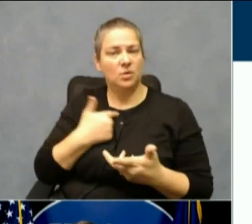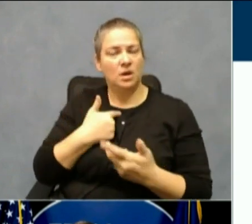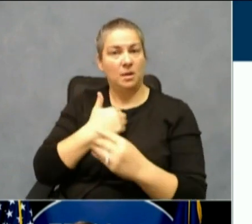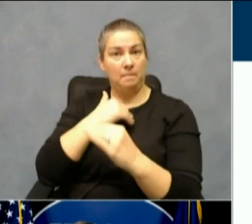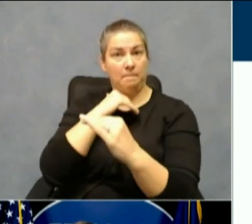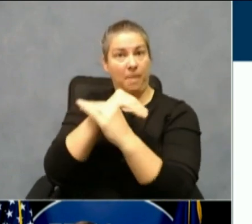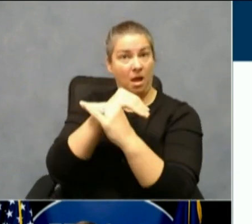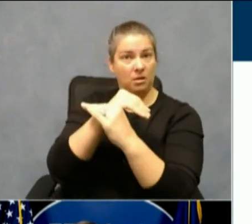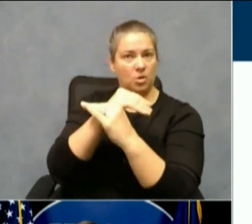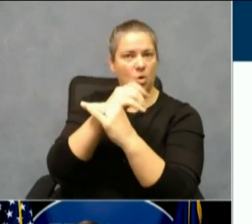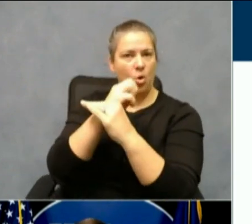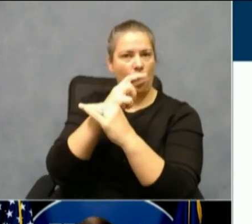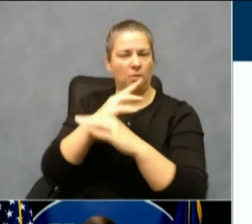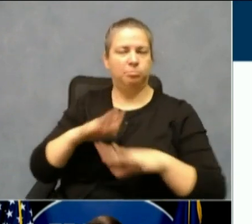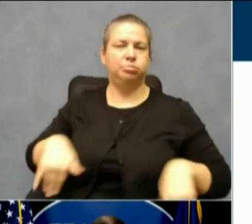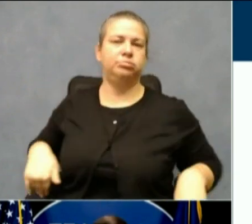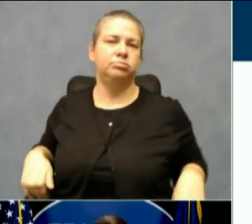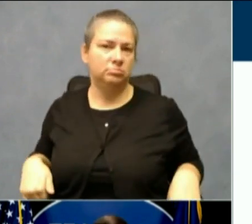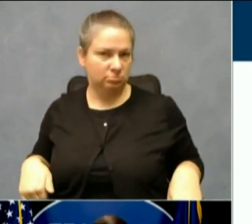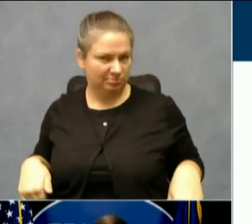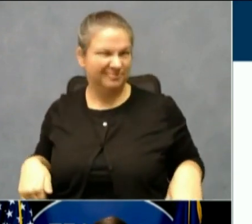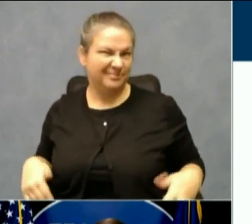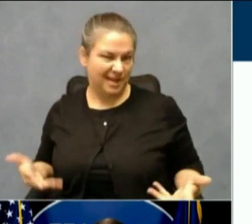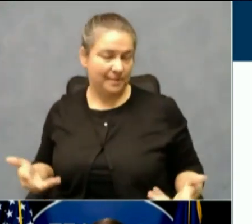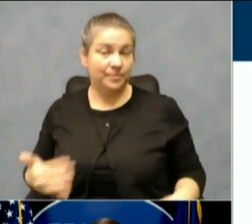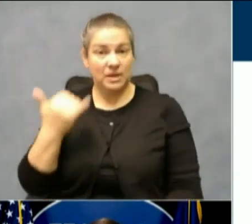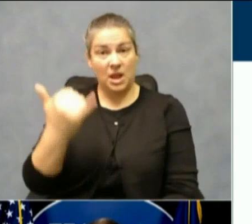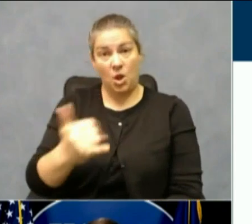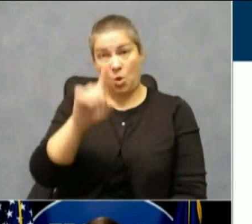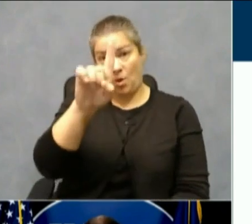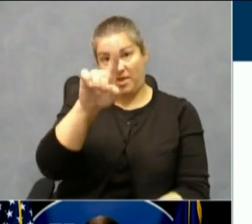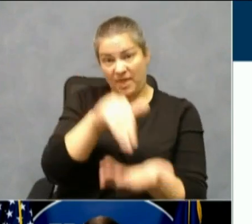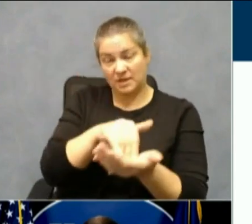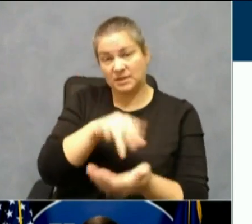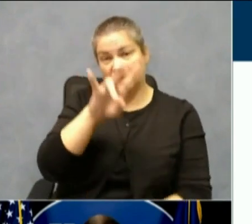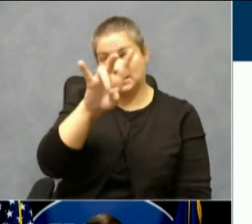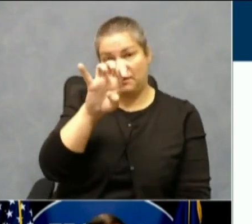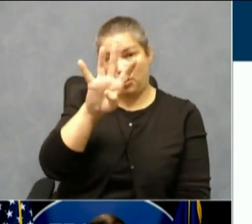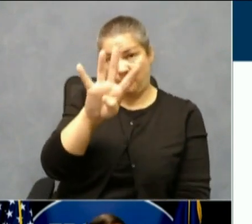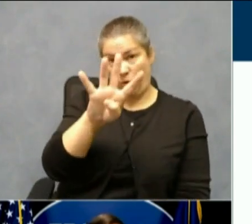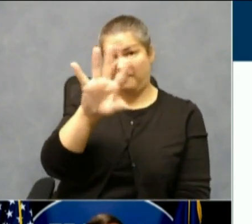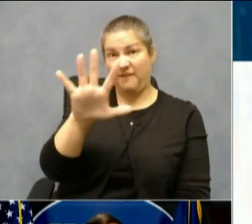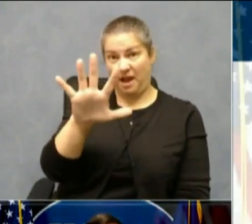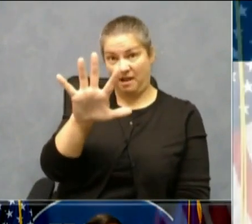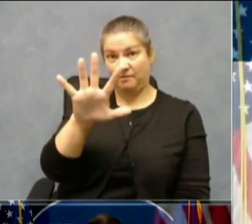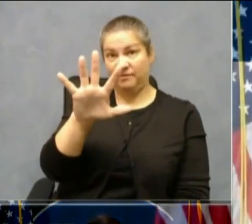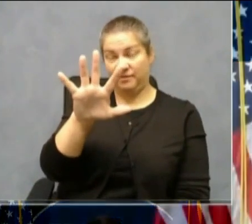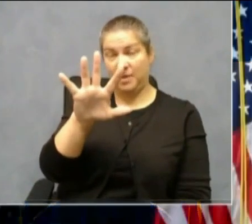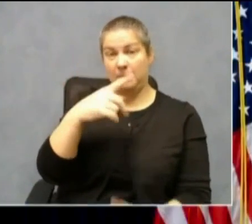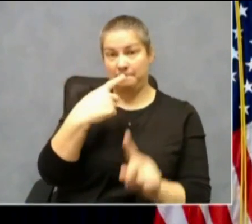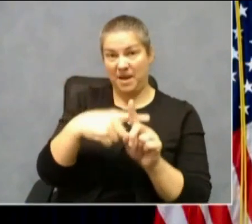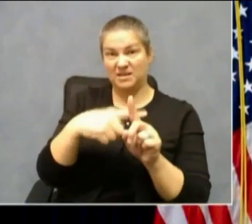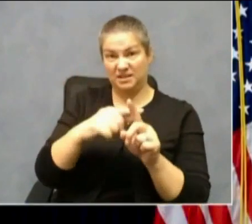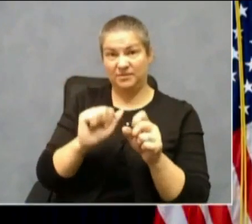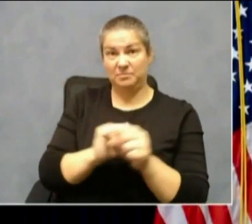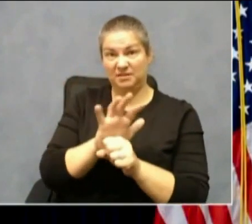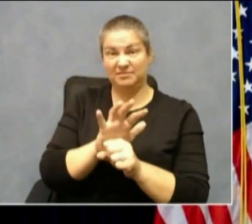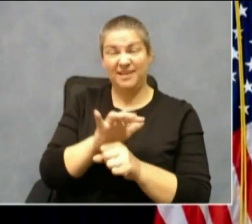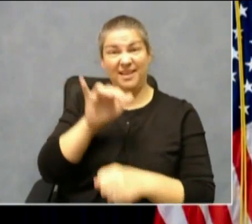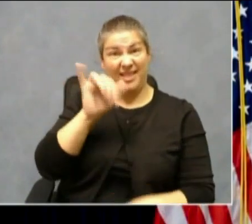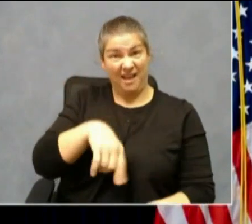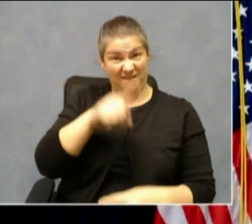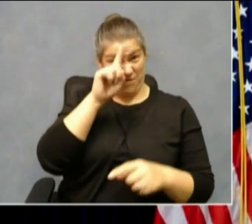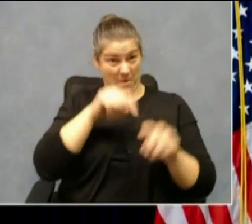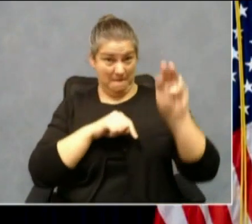So today's report is 1,745 new cases of COVID-19, our highest Monday ever.